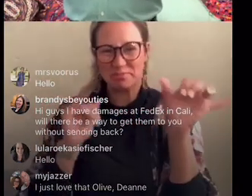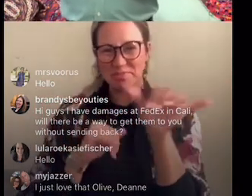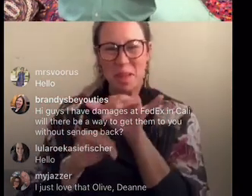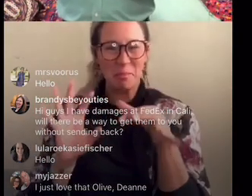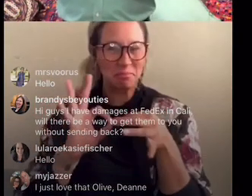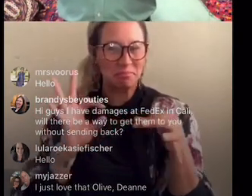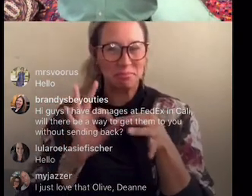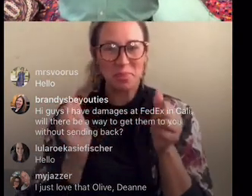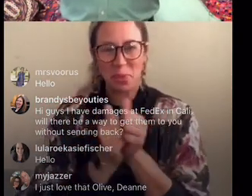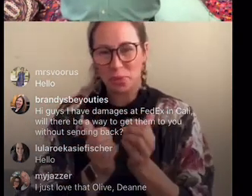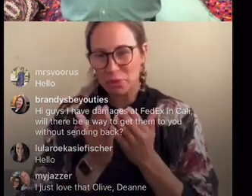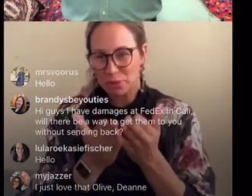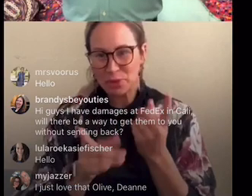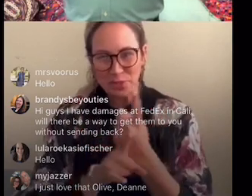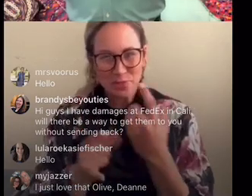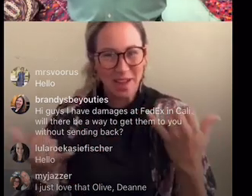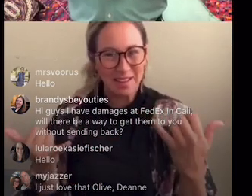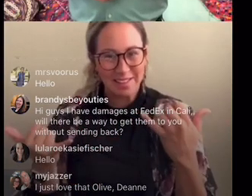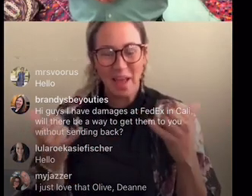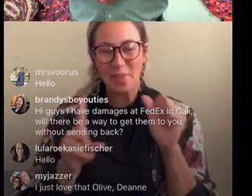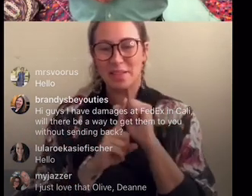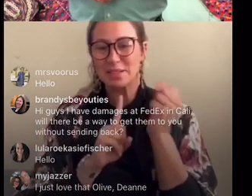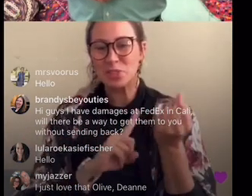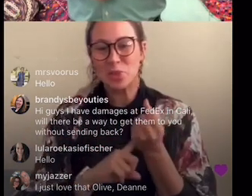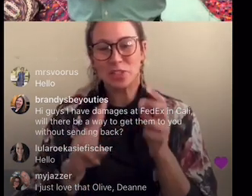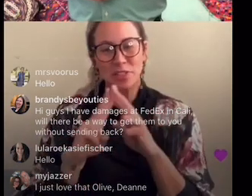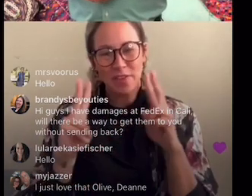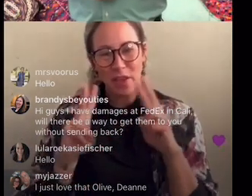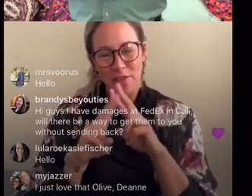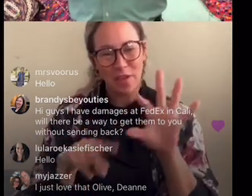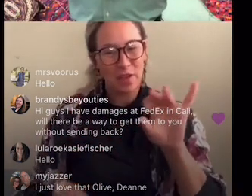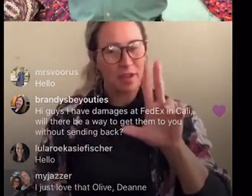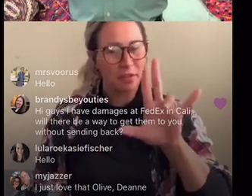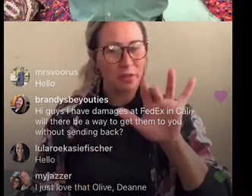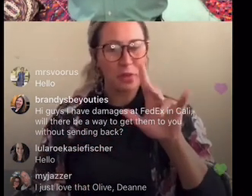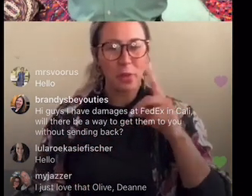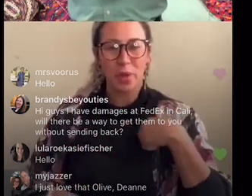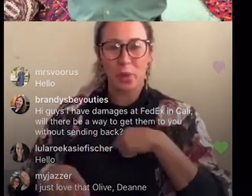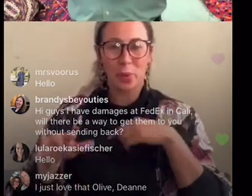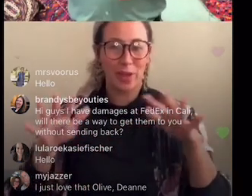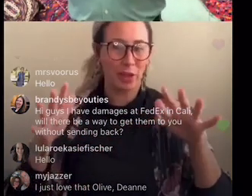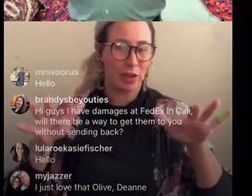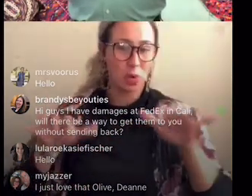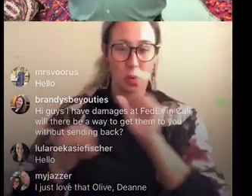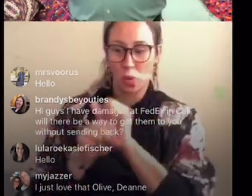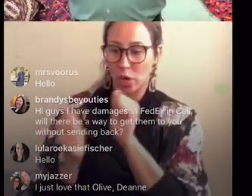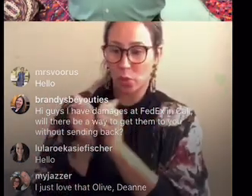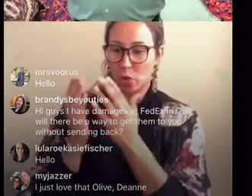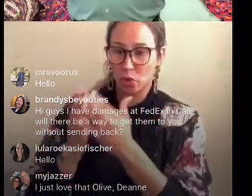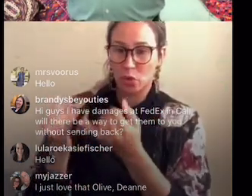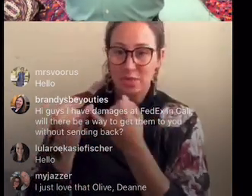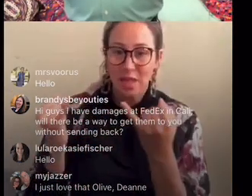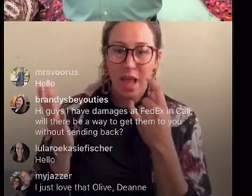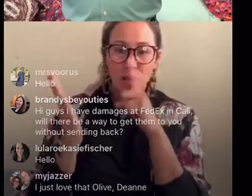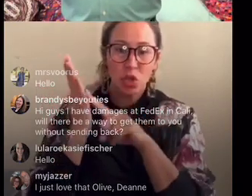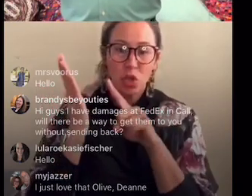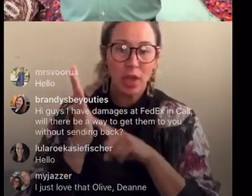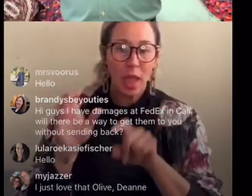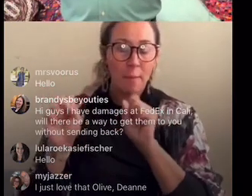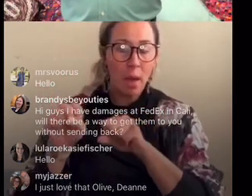say about the cruise right now. Guys, this situation is very, very fluid, and we're working with the cruise line to look at